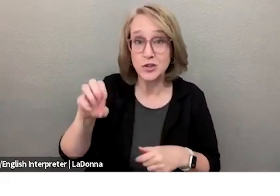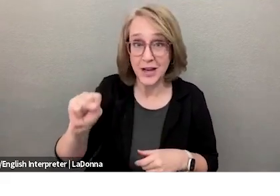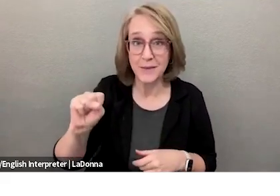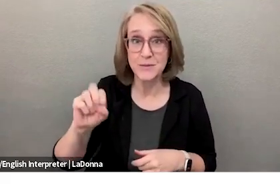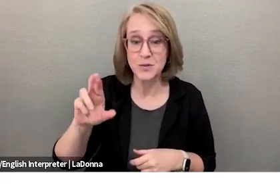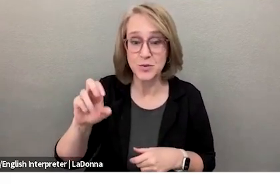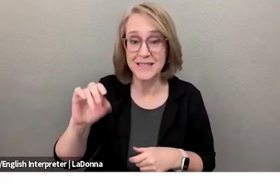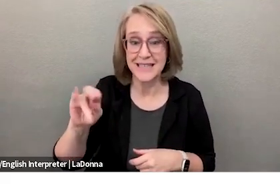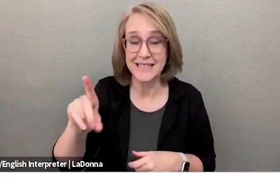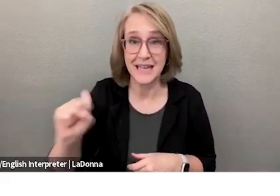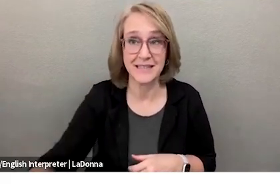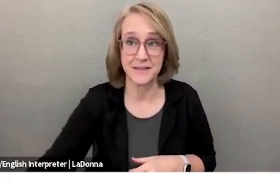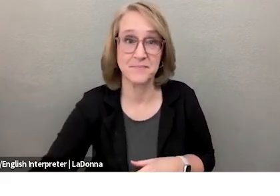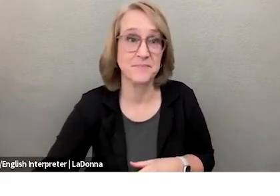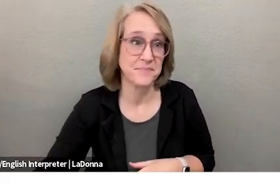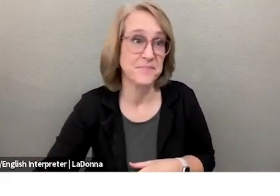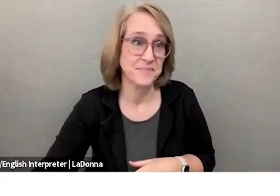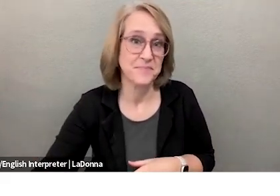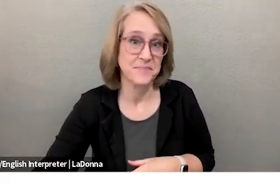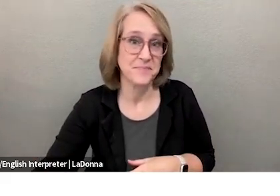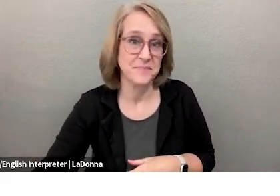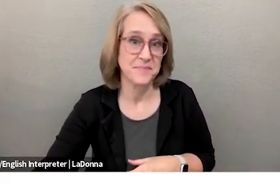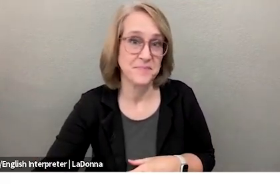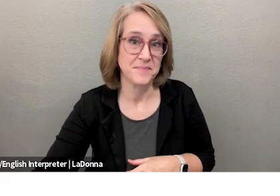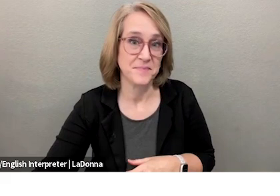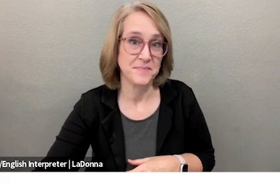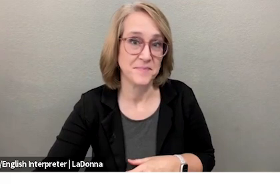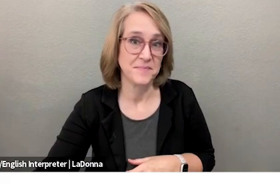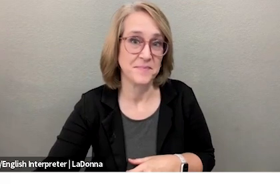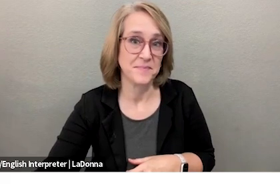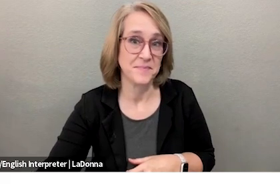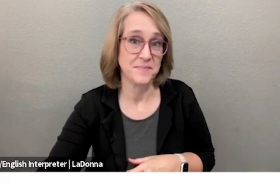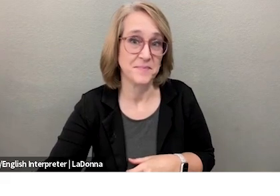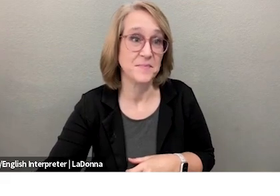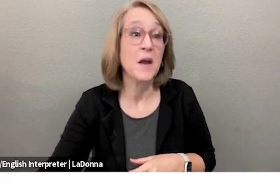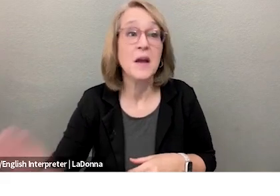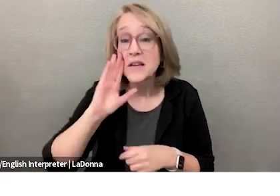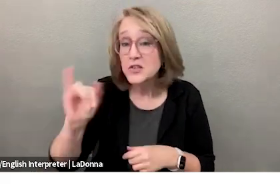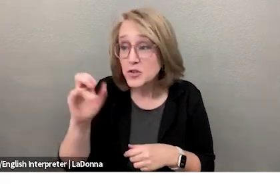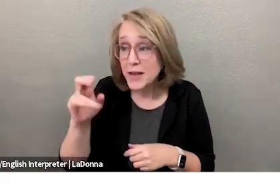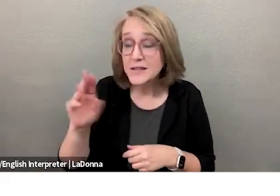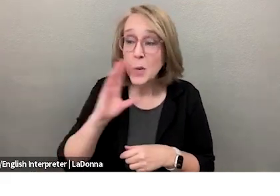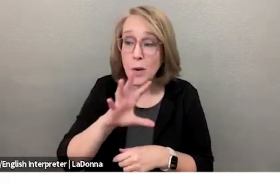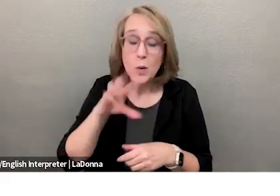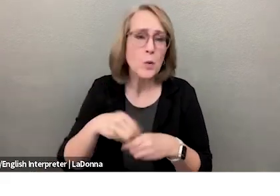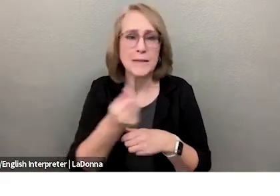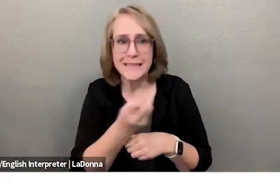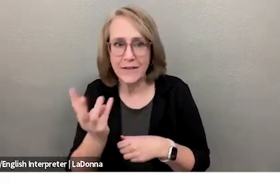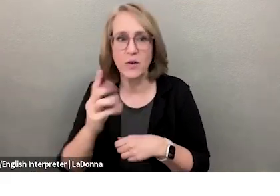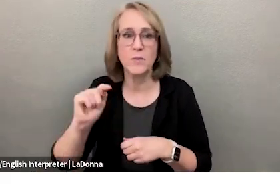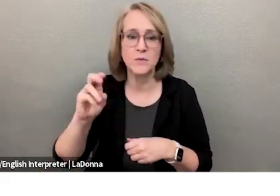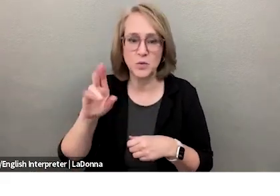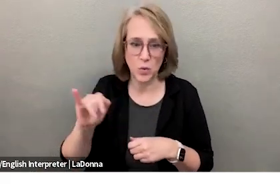CEO of the National Alliance for Caregiving. Jason will be joined by several other panelists, including Tori Cross from Caring